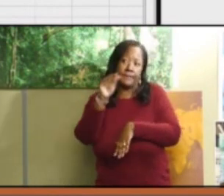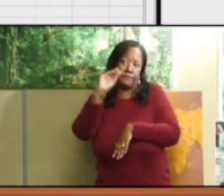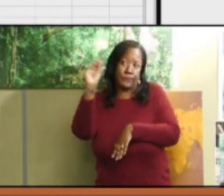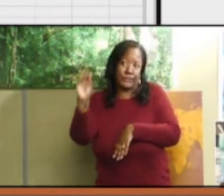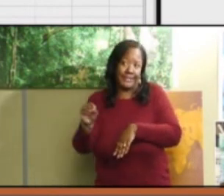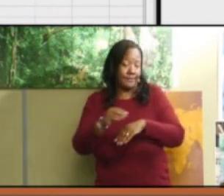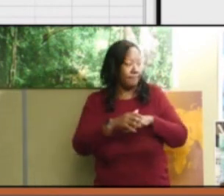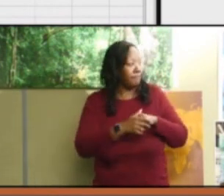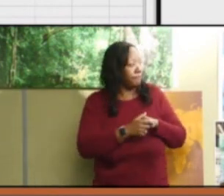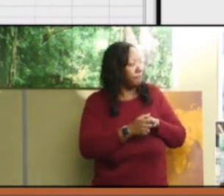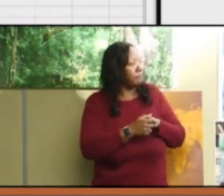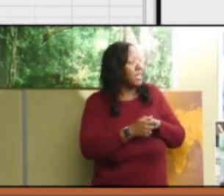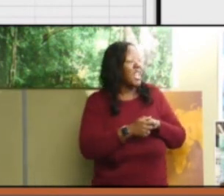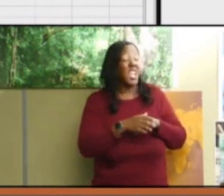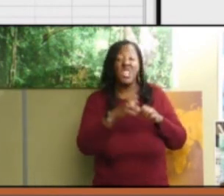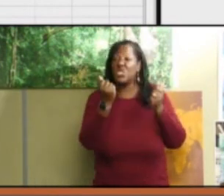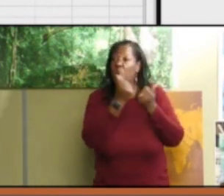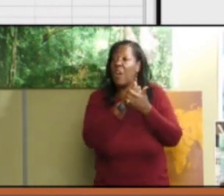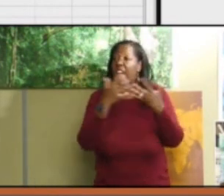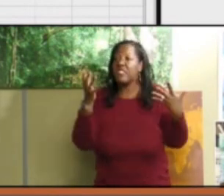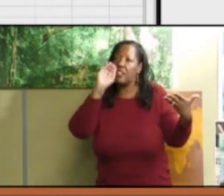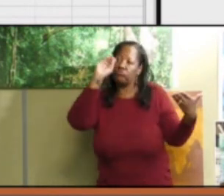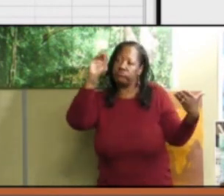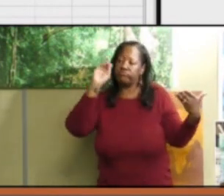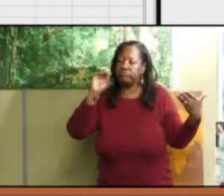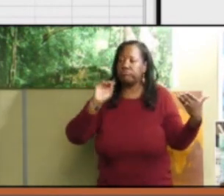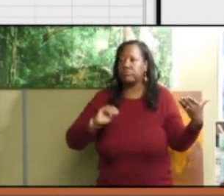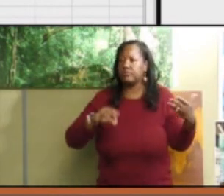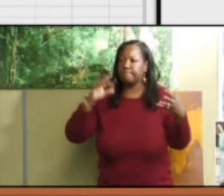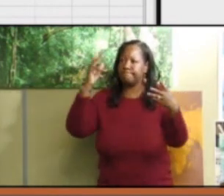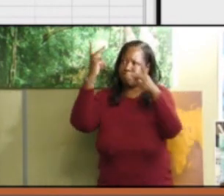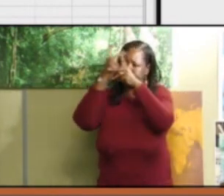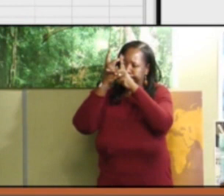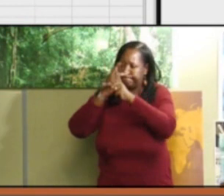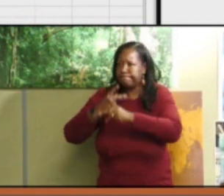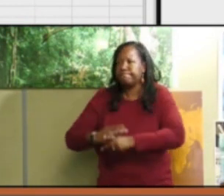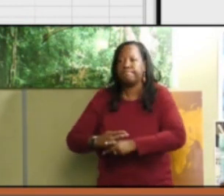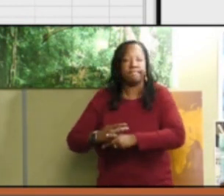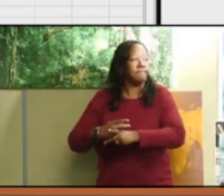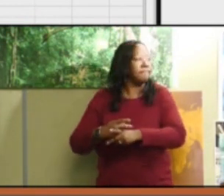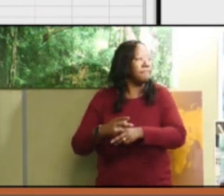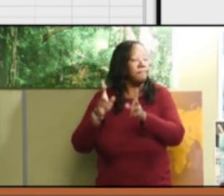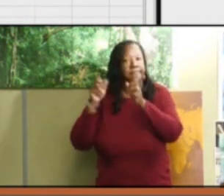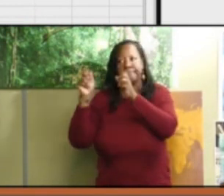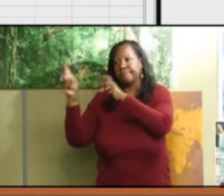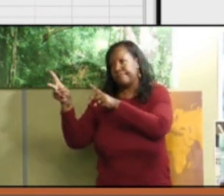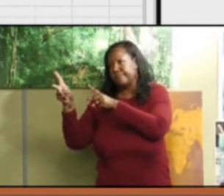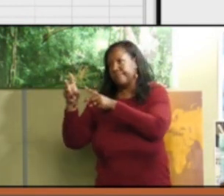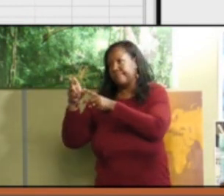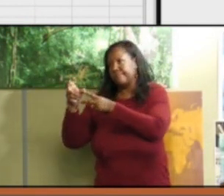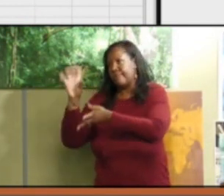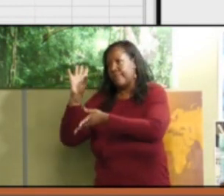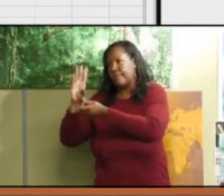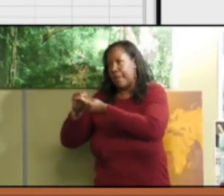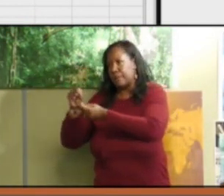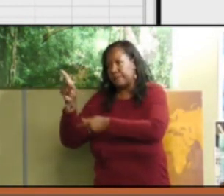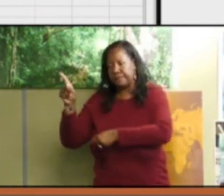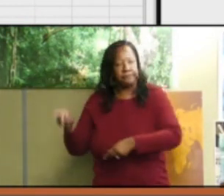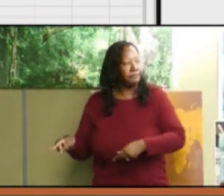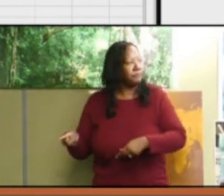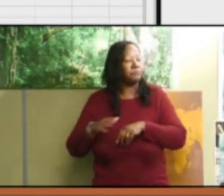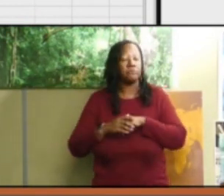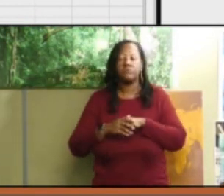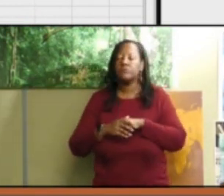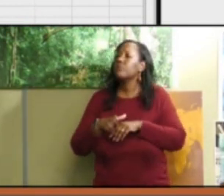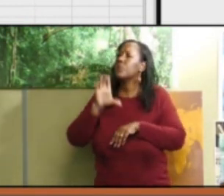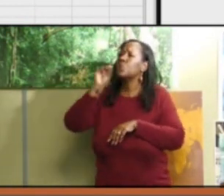which automatically calculates based on these fields being populated. So that informs